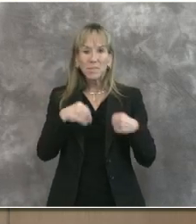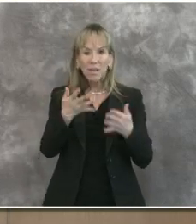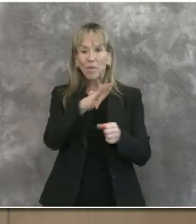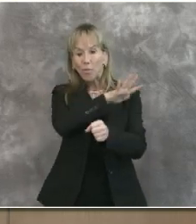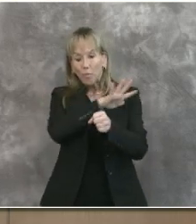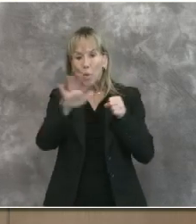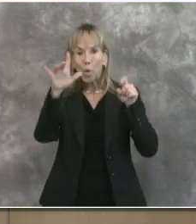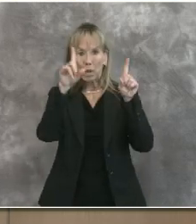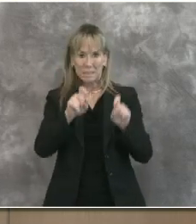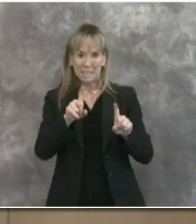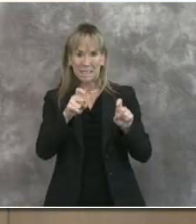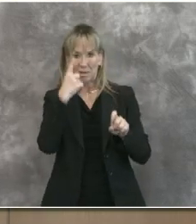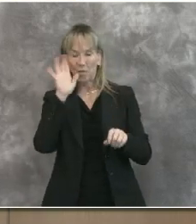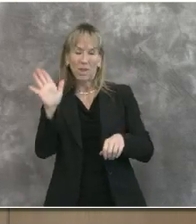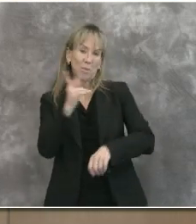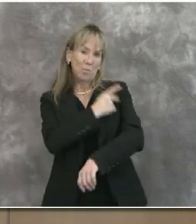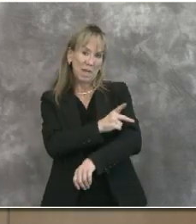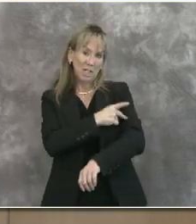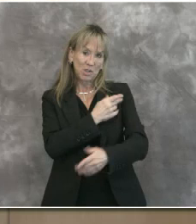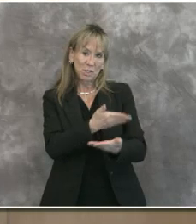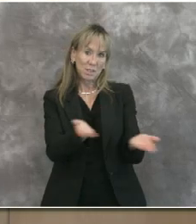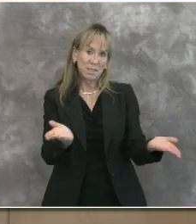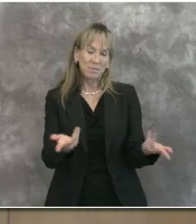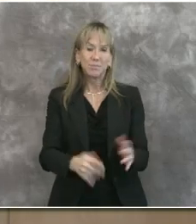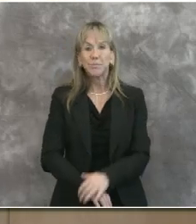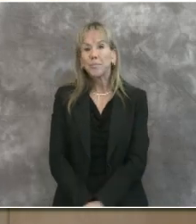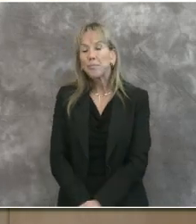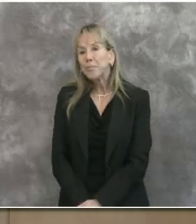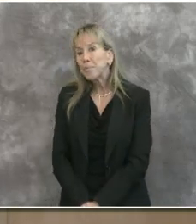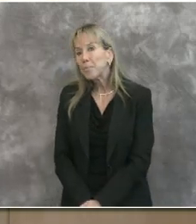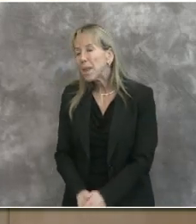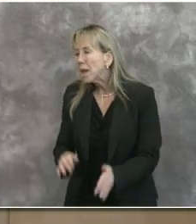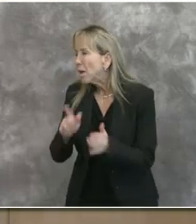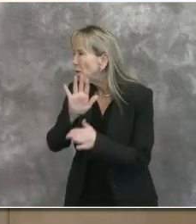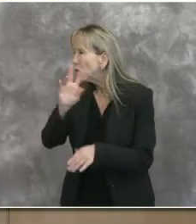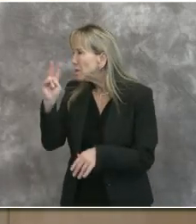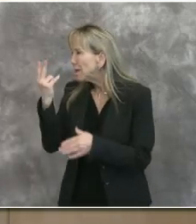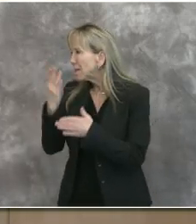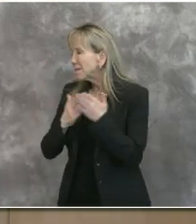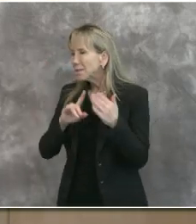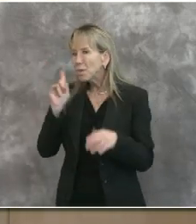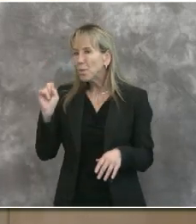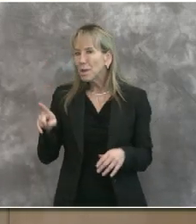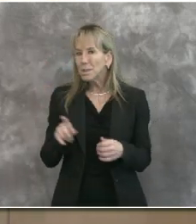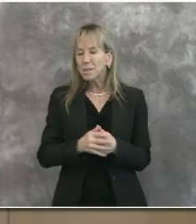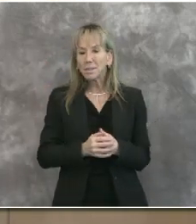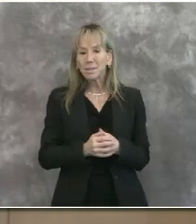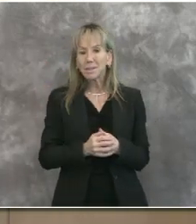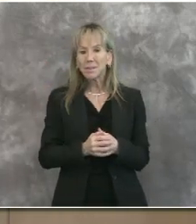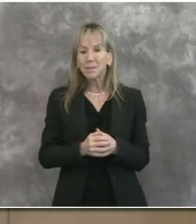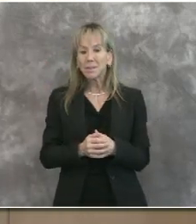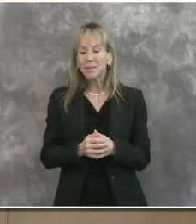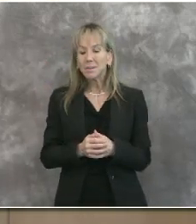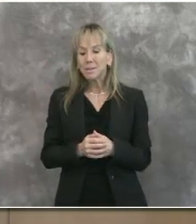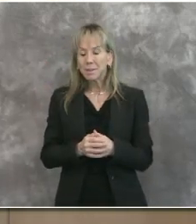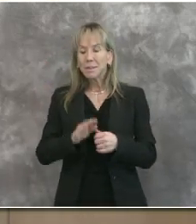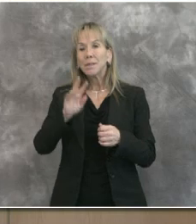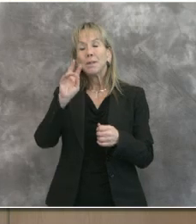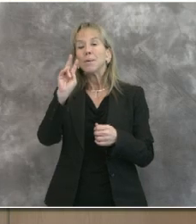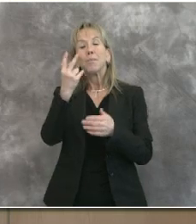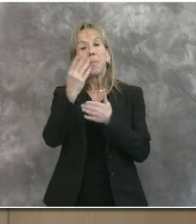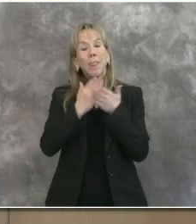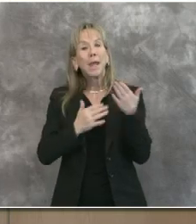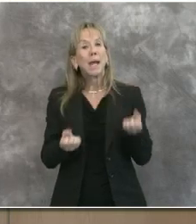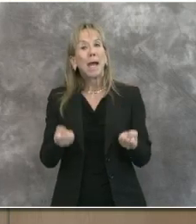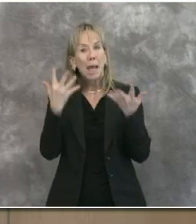testing capability for their patient population. And what was the second question? I appreciate that. And the second part is, how